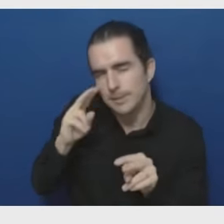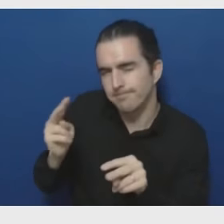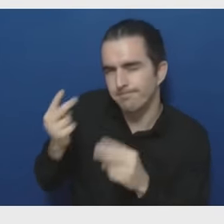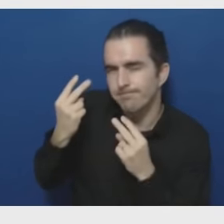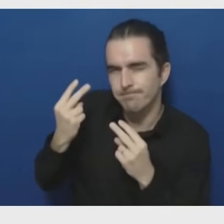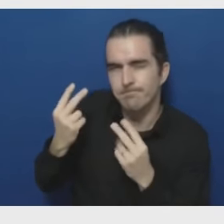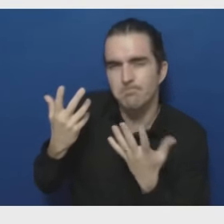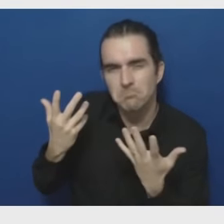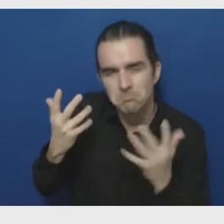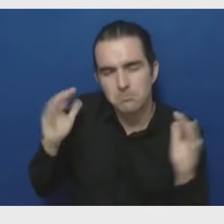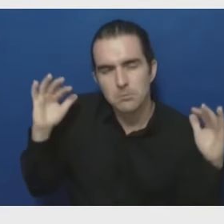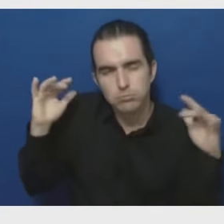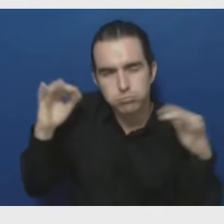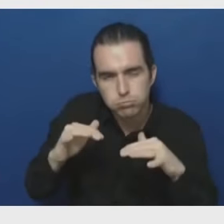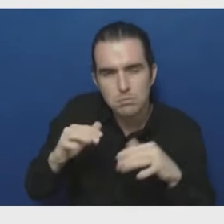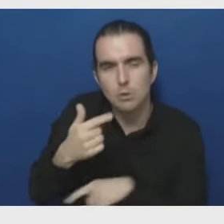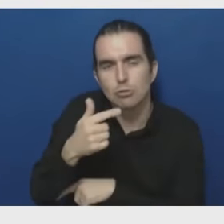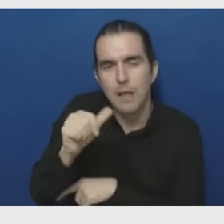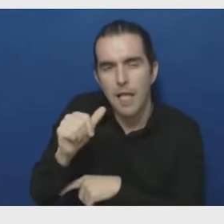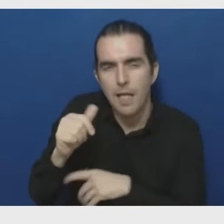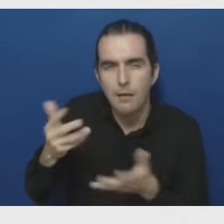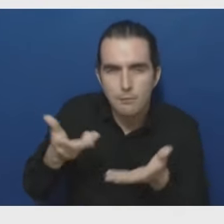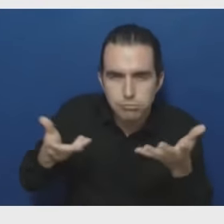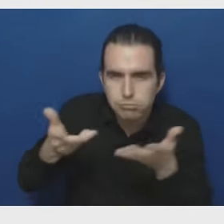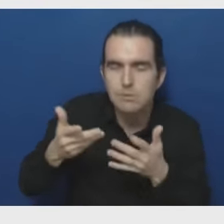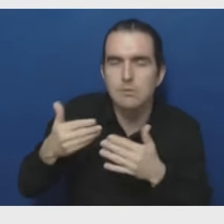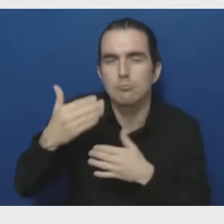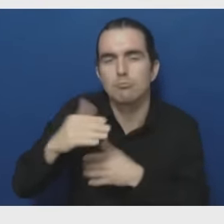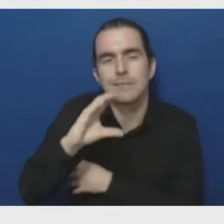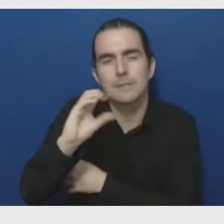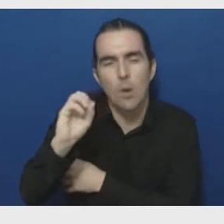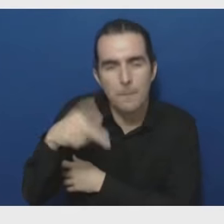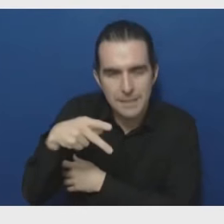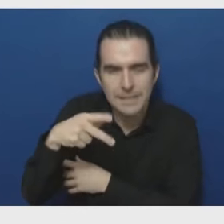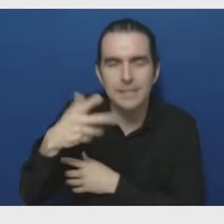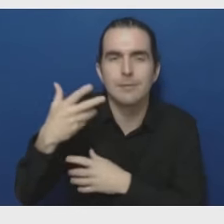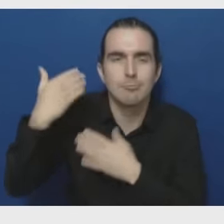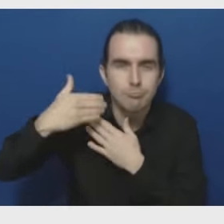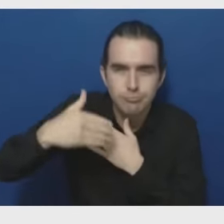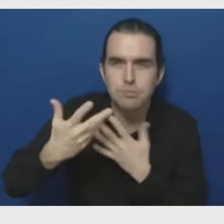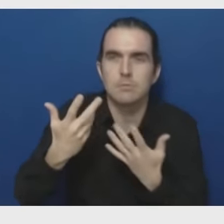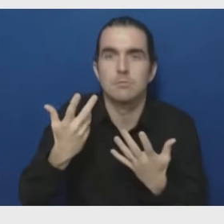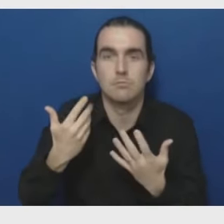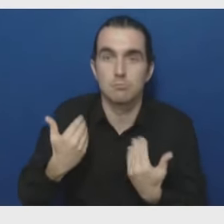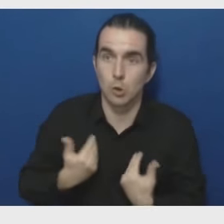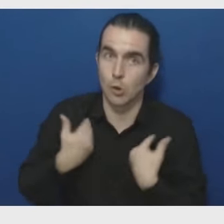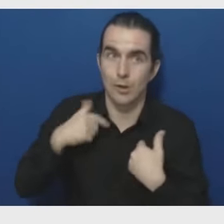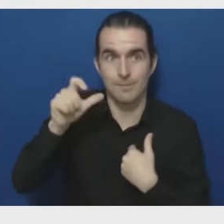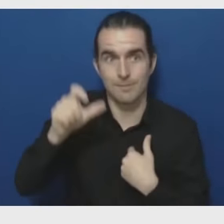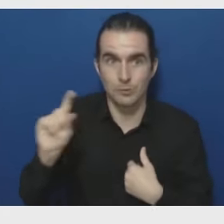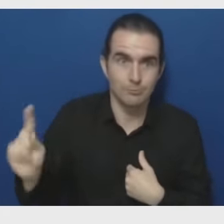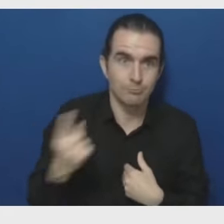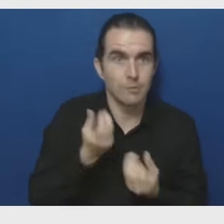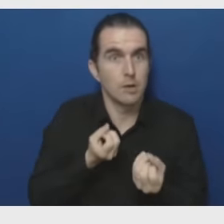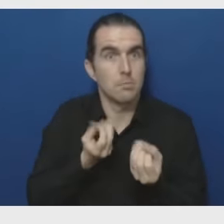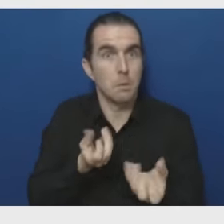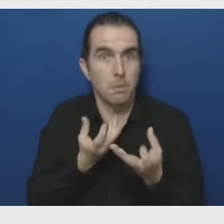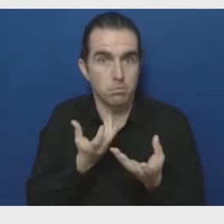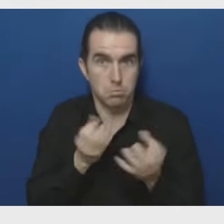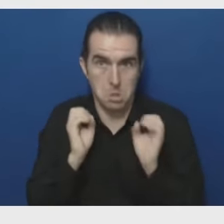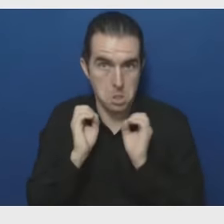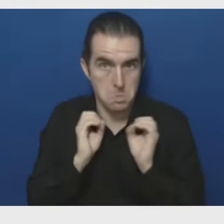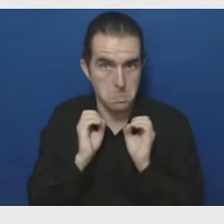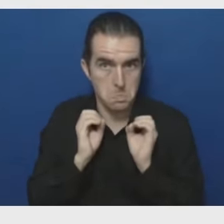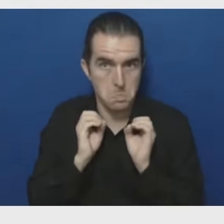dotting I's is putting us underwater. So it's not had the effect that we thought it would have if people really had the hearts and minds